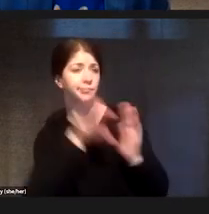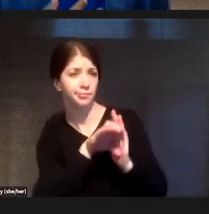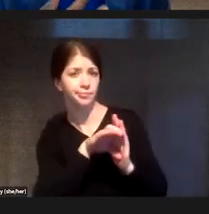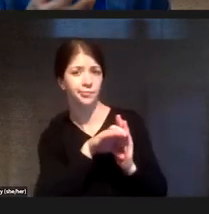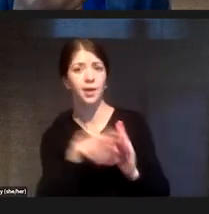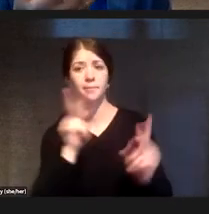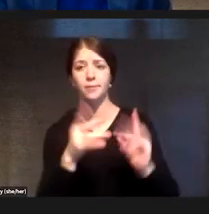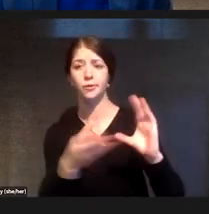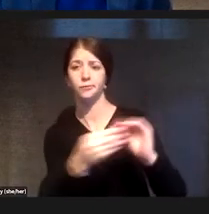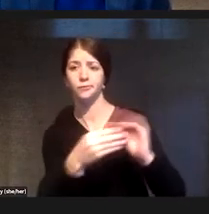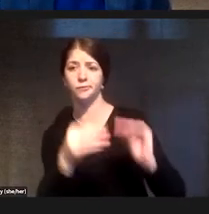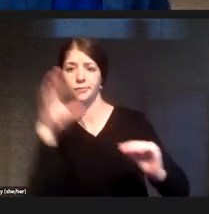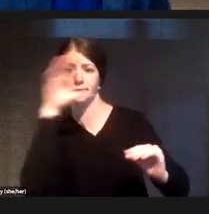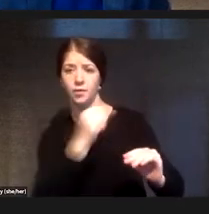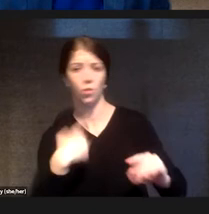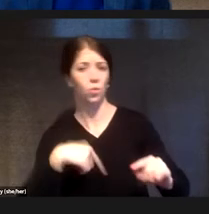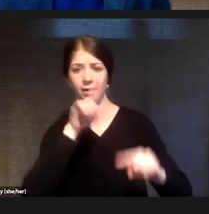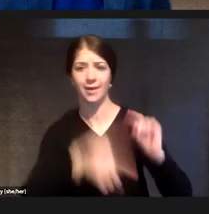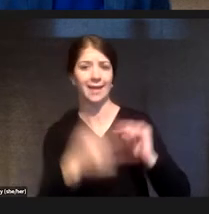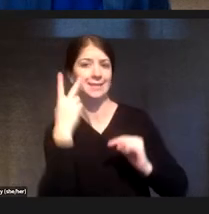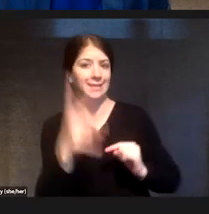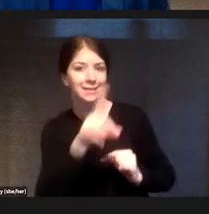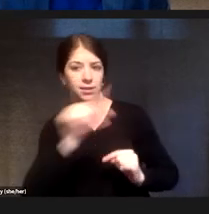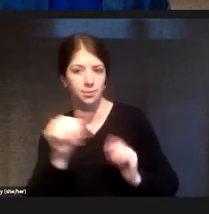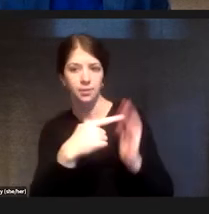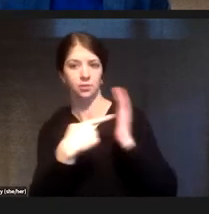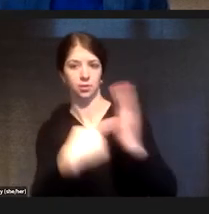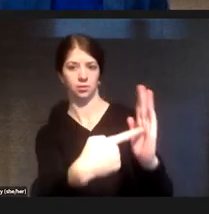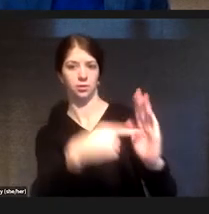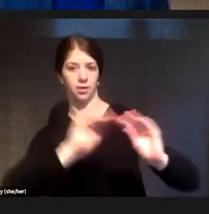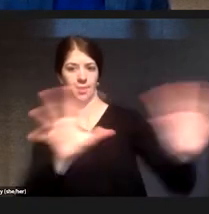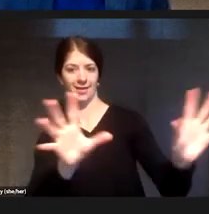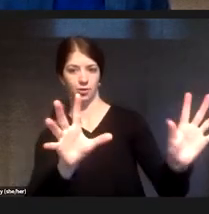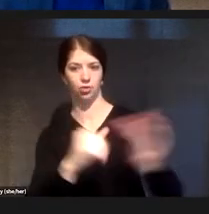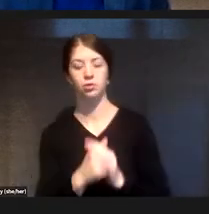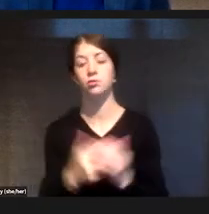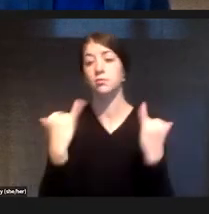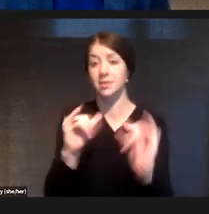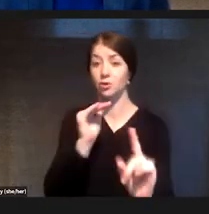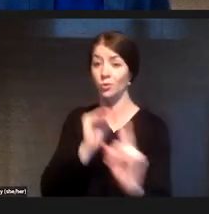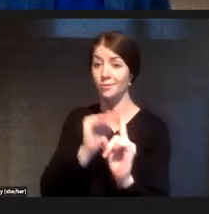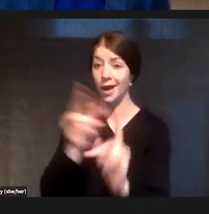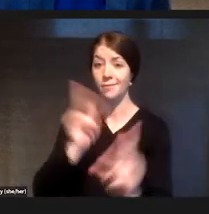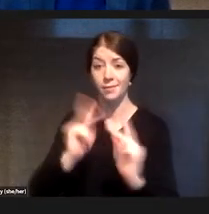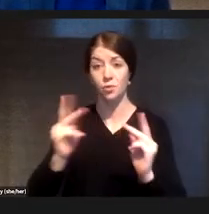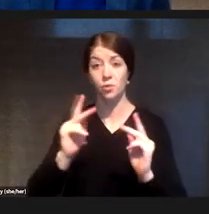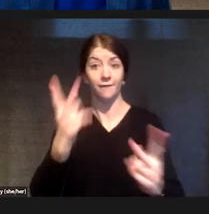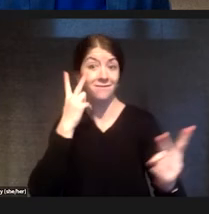we cannot directly see disability represented, even though I remind people that not all disabilities are visible.